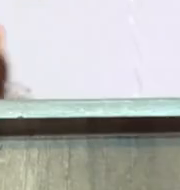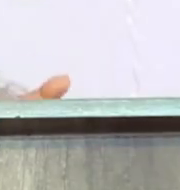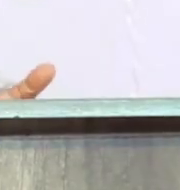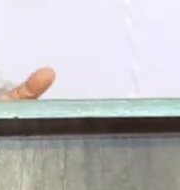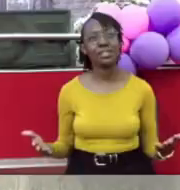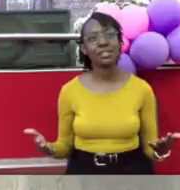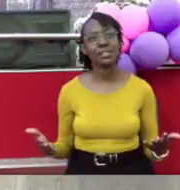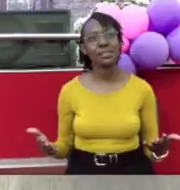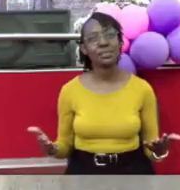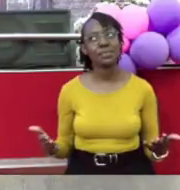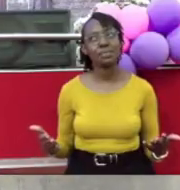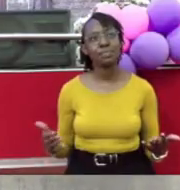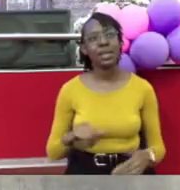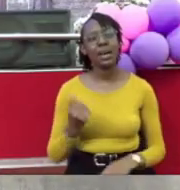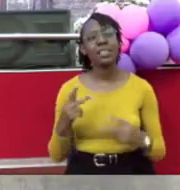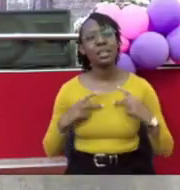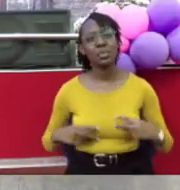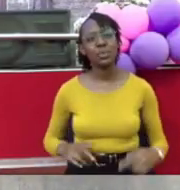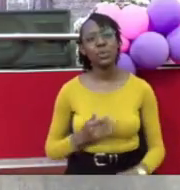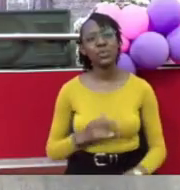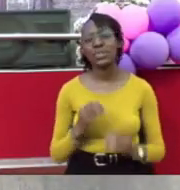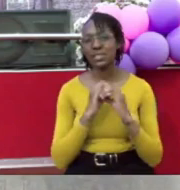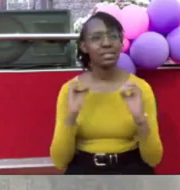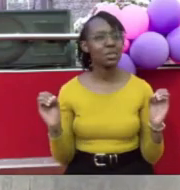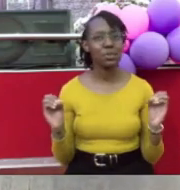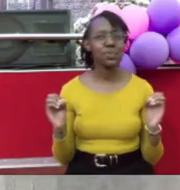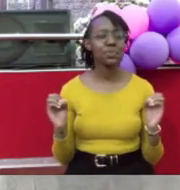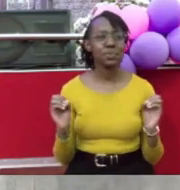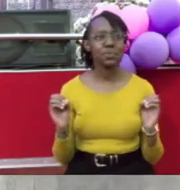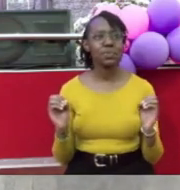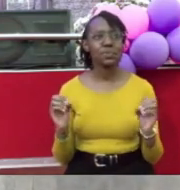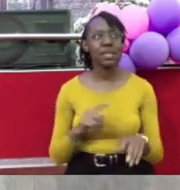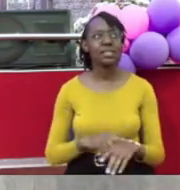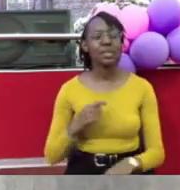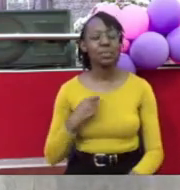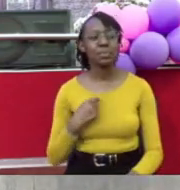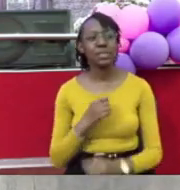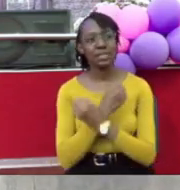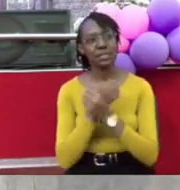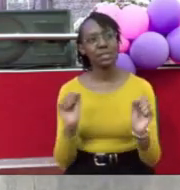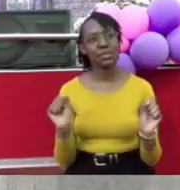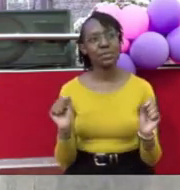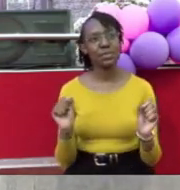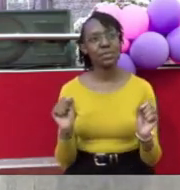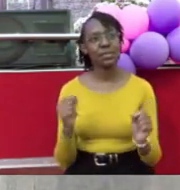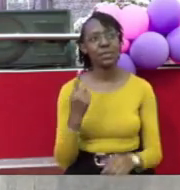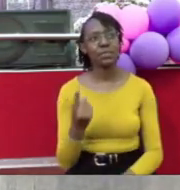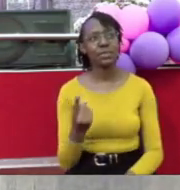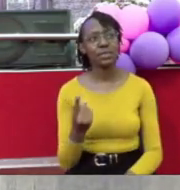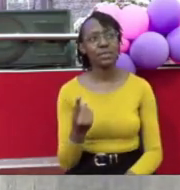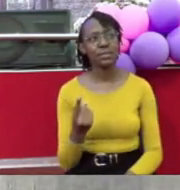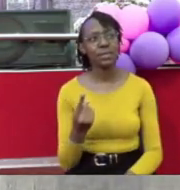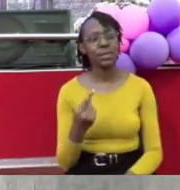people feel nothing. Lakini wengine unakosa kuhisi jambo lolote. For me, when I got saved. Wakati mimi niliokoka. First, I got saved